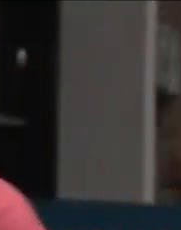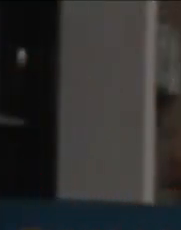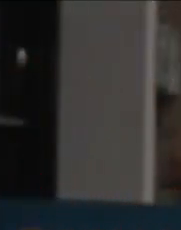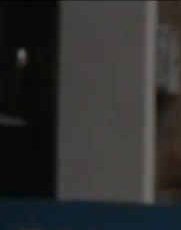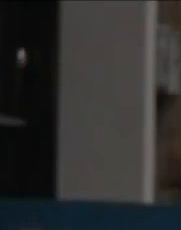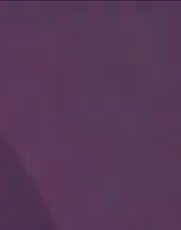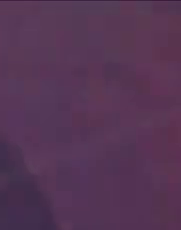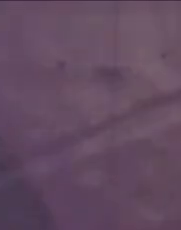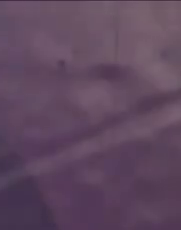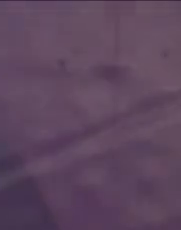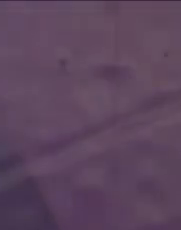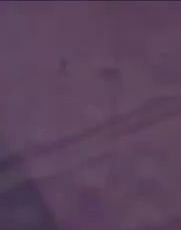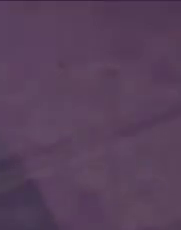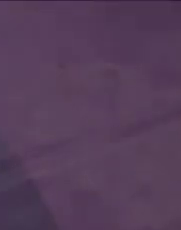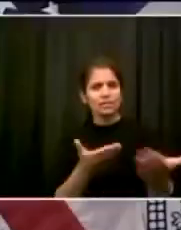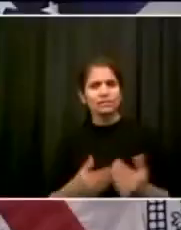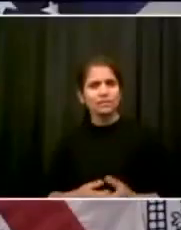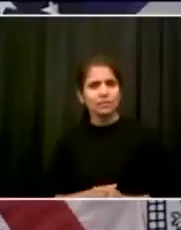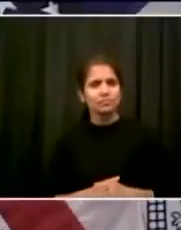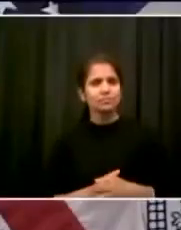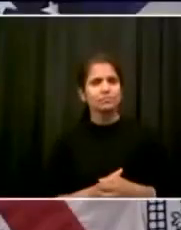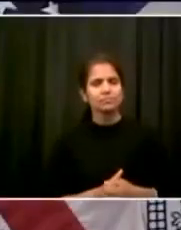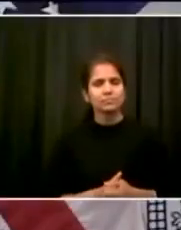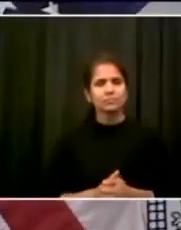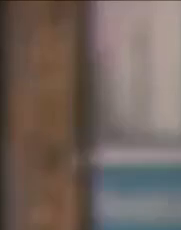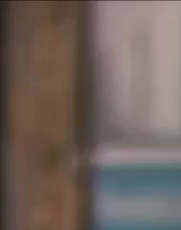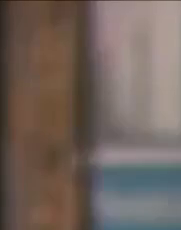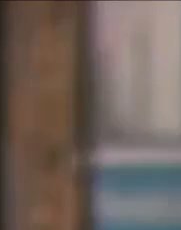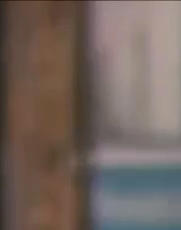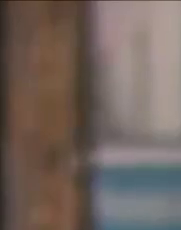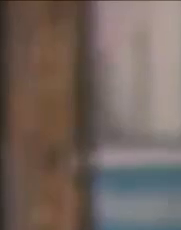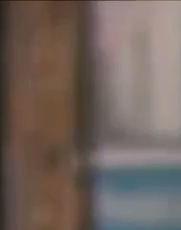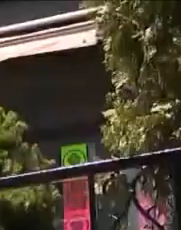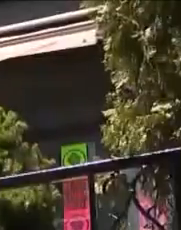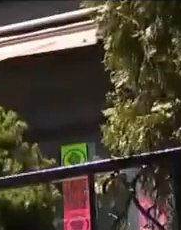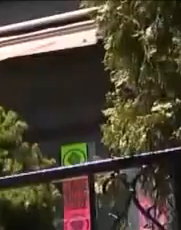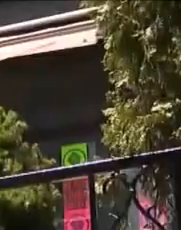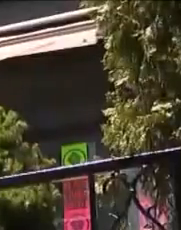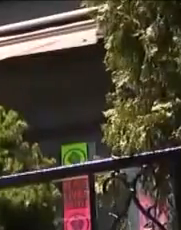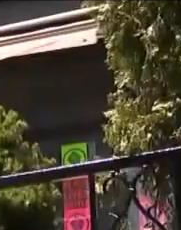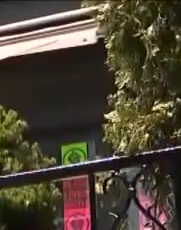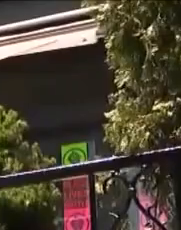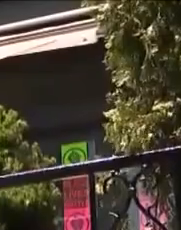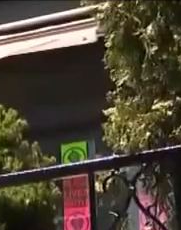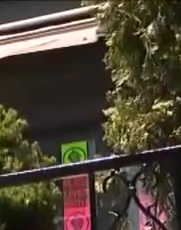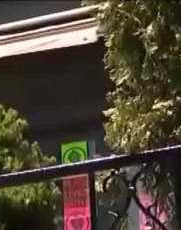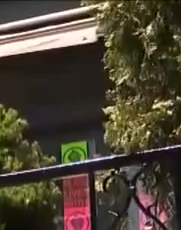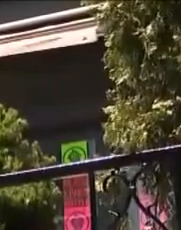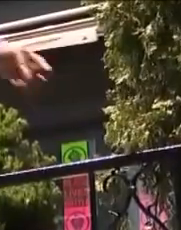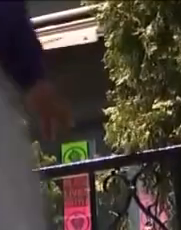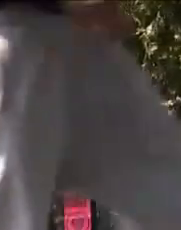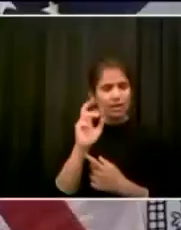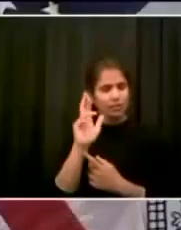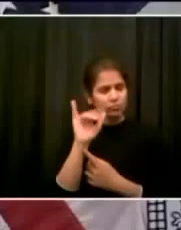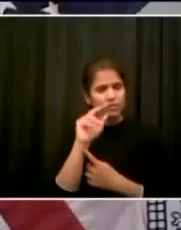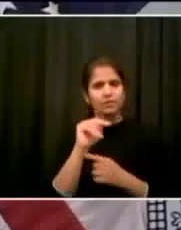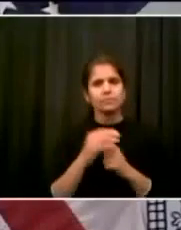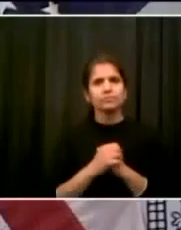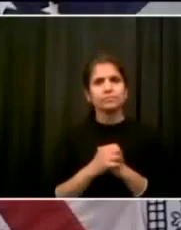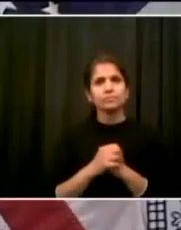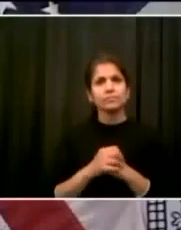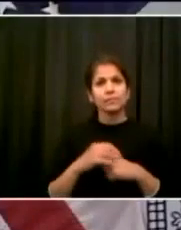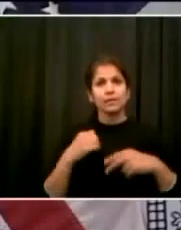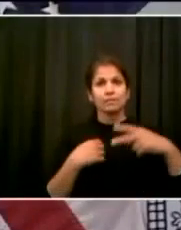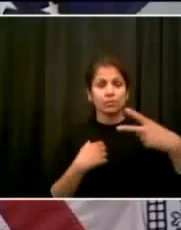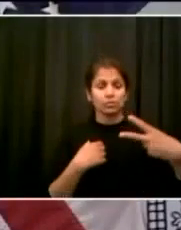phase one will have on the virus indicators. The mayor encourages concerned residents to take the next phase at their own pace. This is a